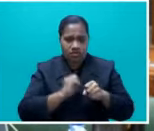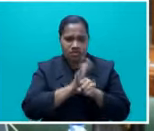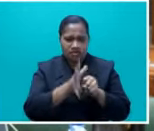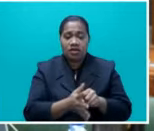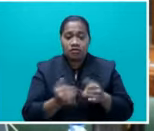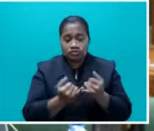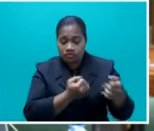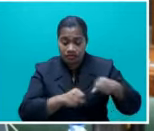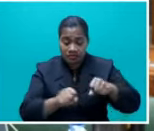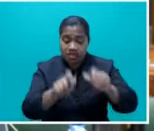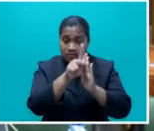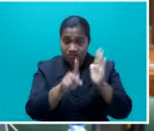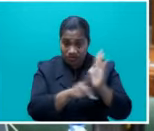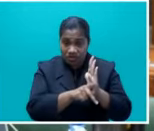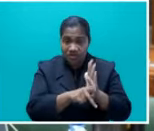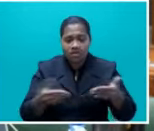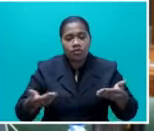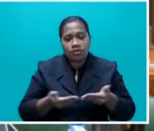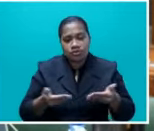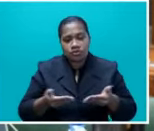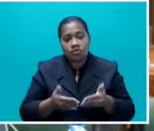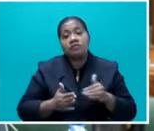policy interventions introduced by the